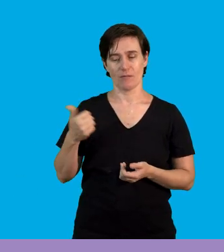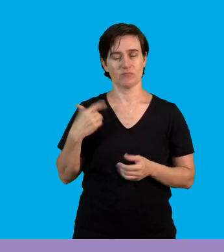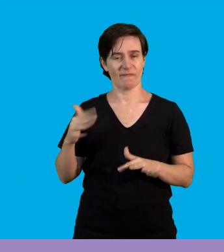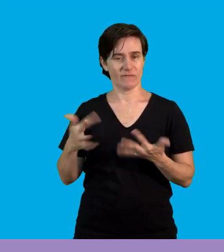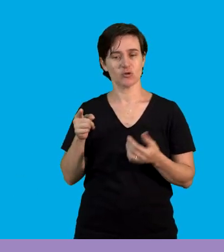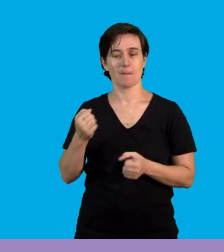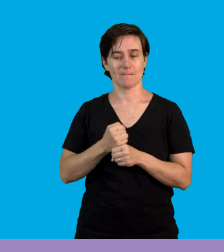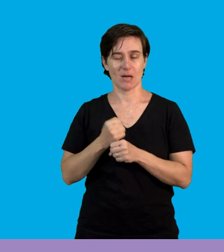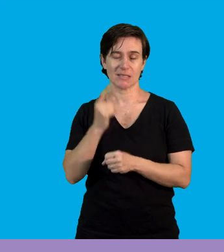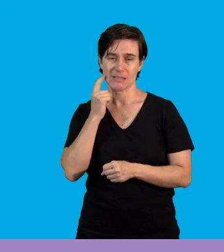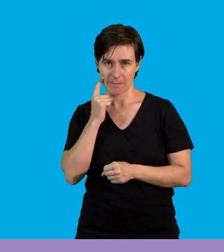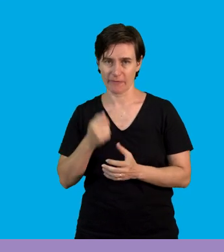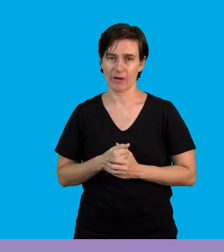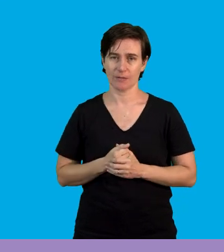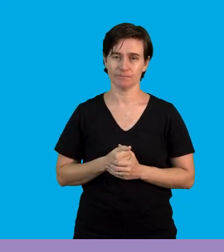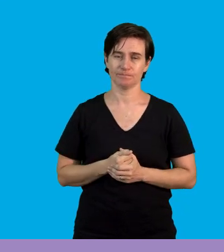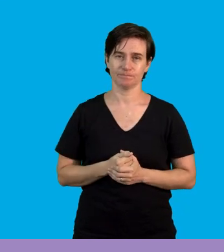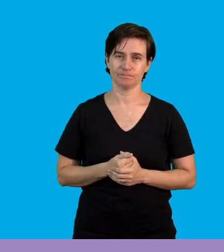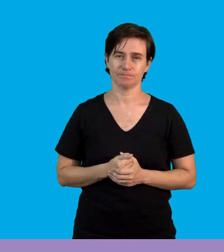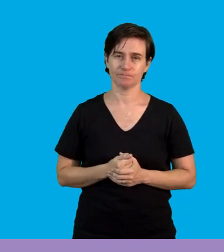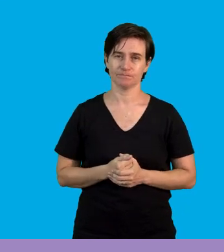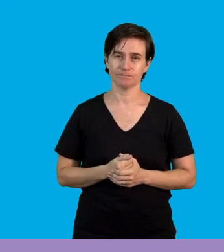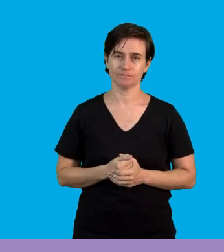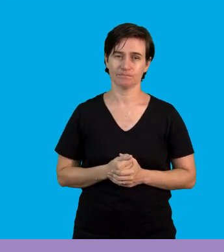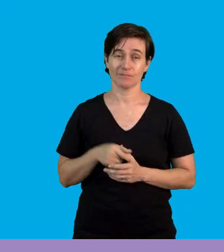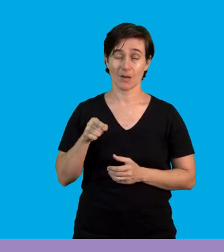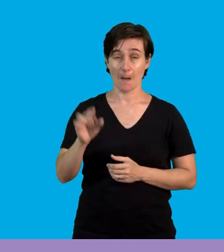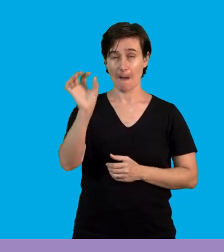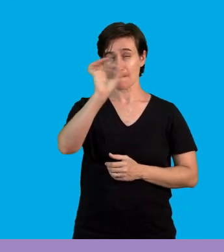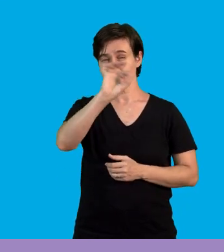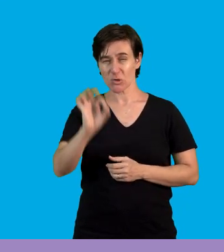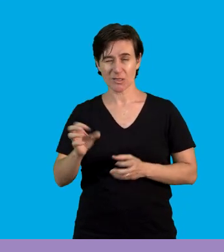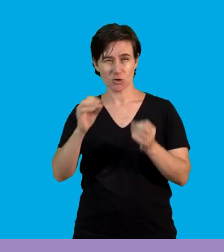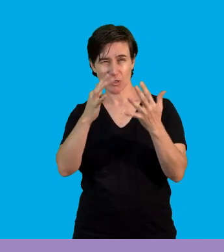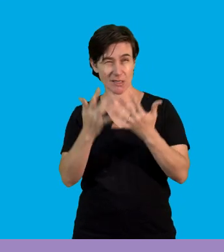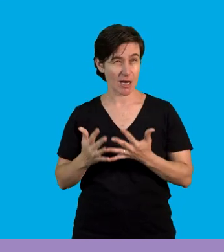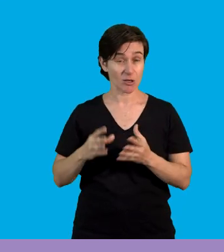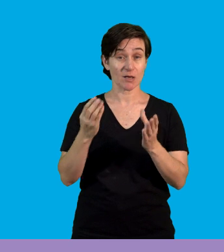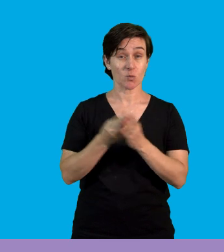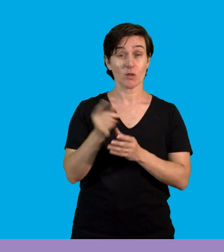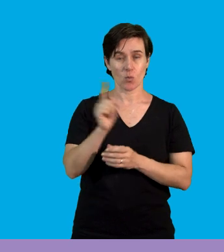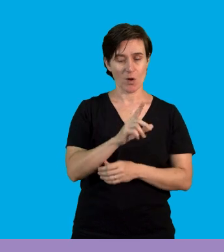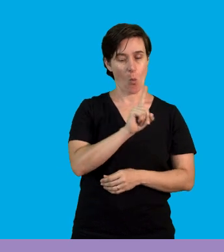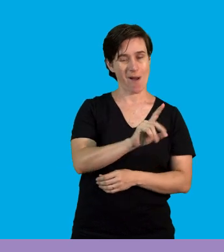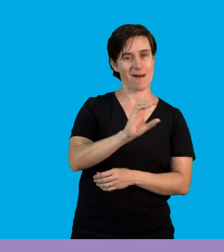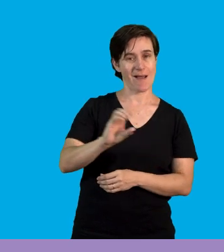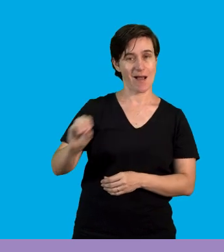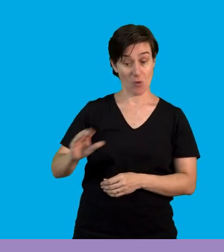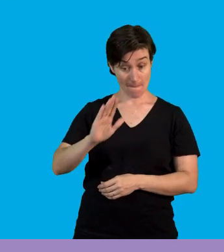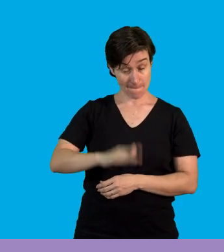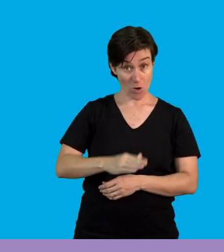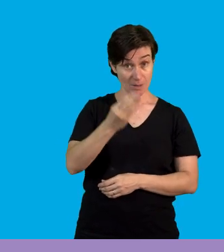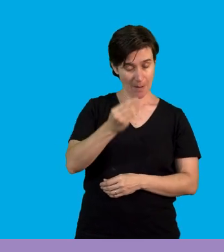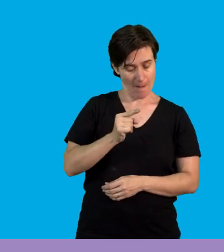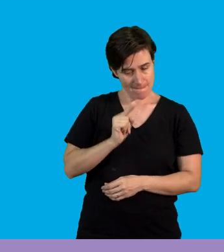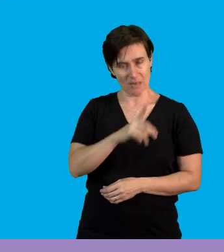Answer has been simplified, but always remember that a percentage is calculated with the denominator of 100. So